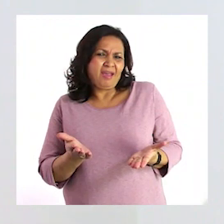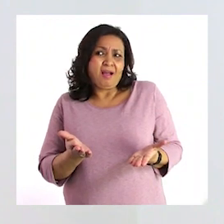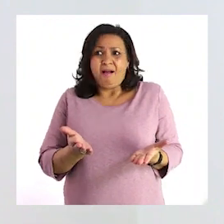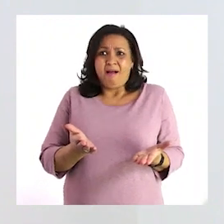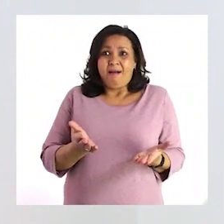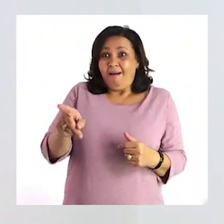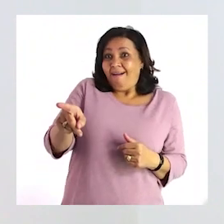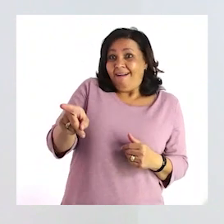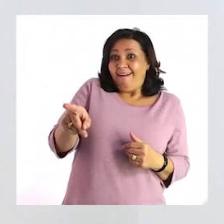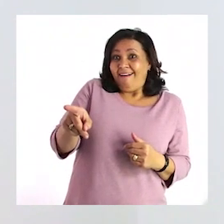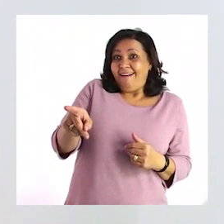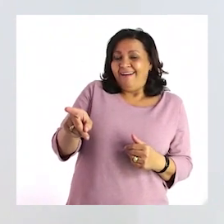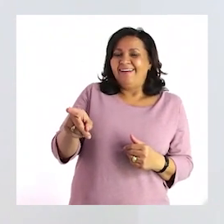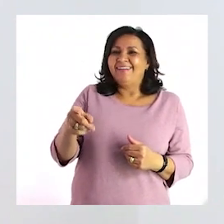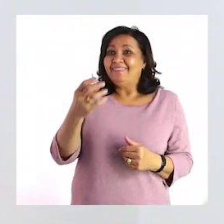is?